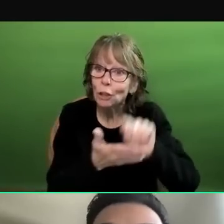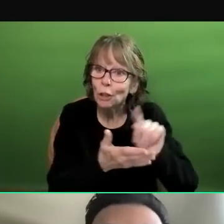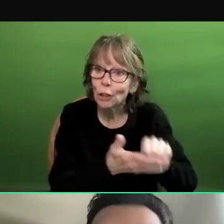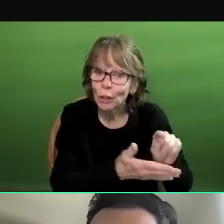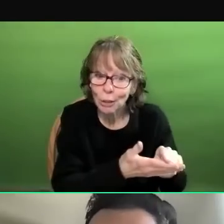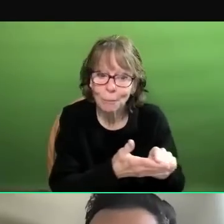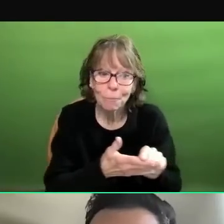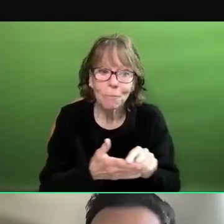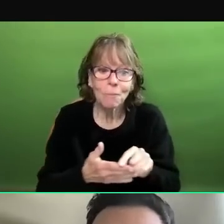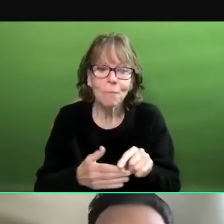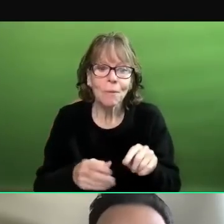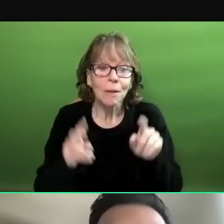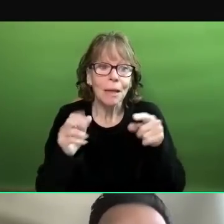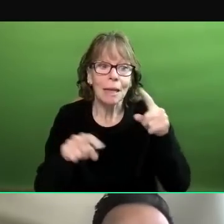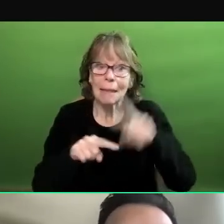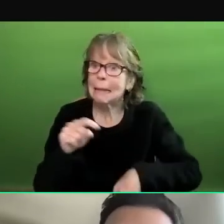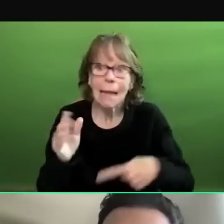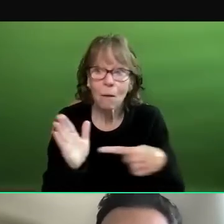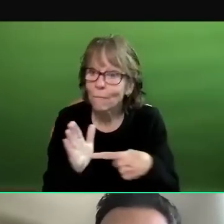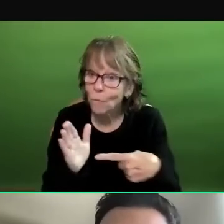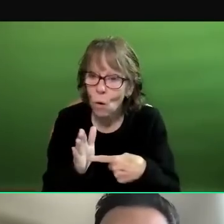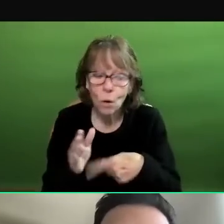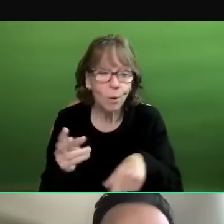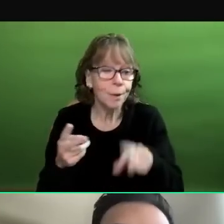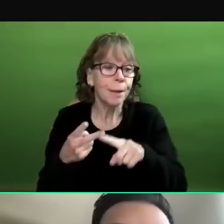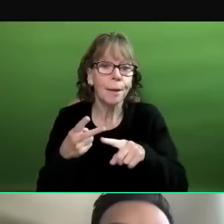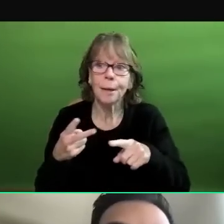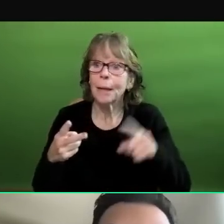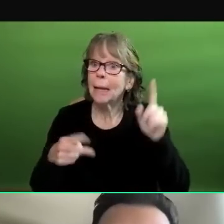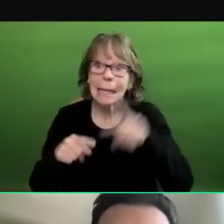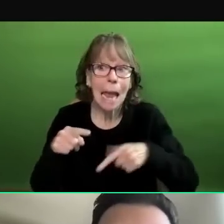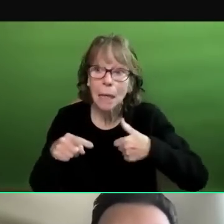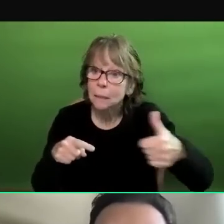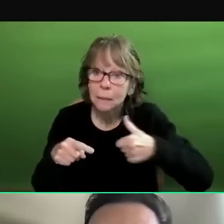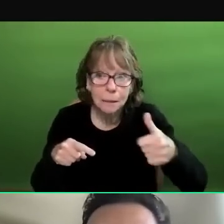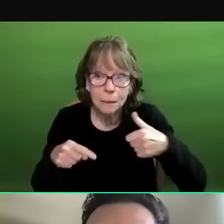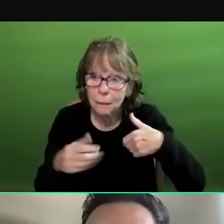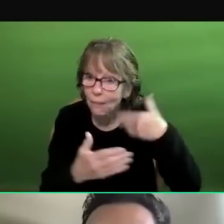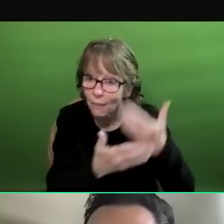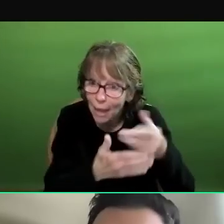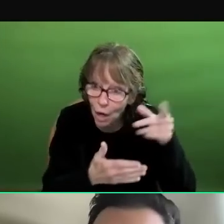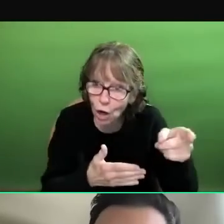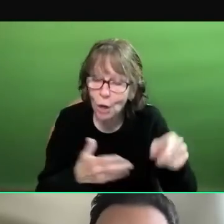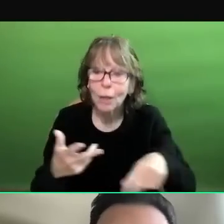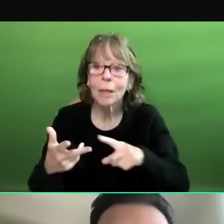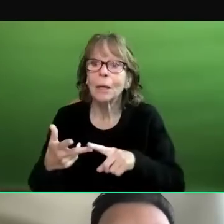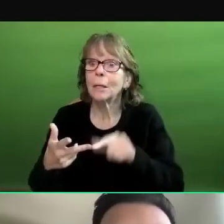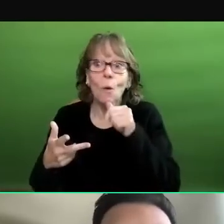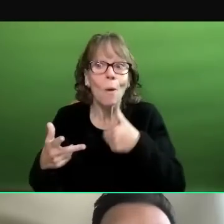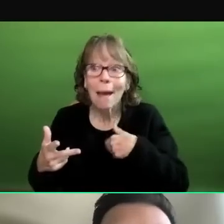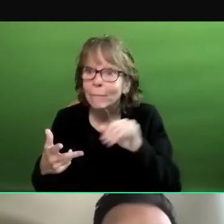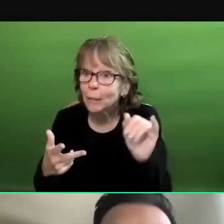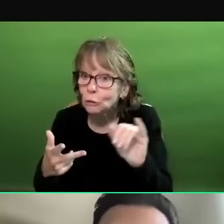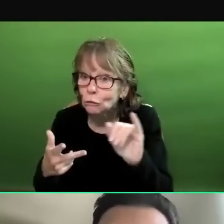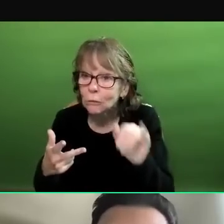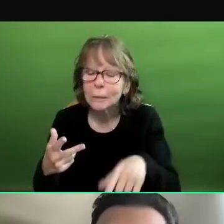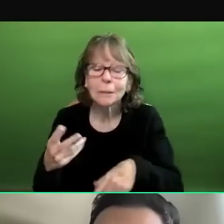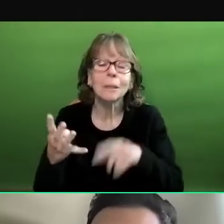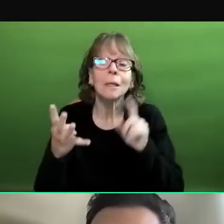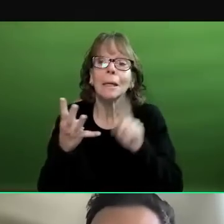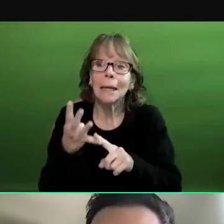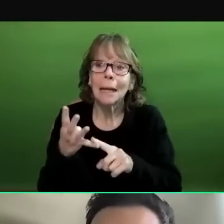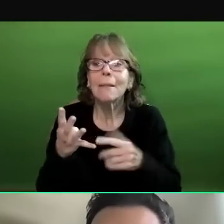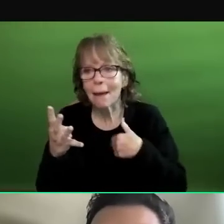being affordability of care, transportation issues, as well as insurance coverage and also accessibility. These things are really pertinent